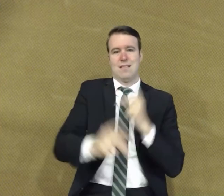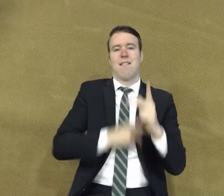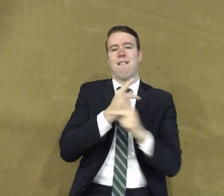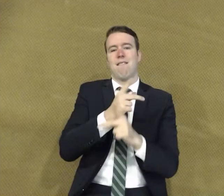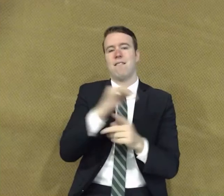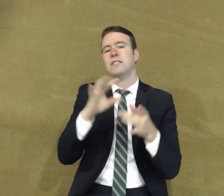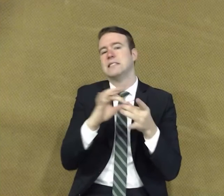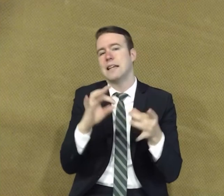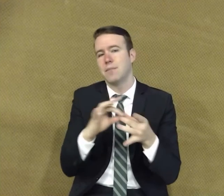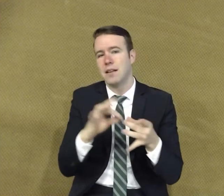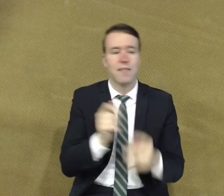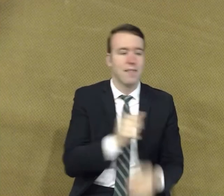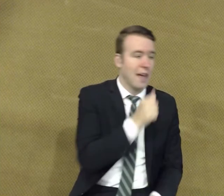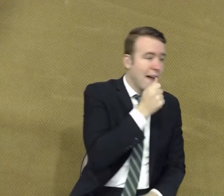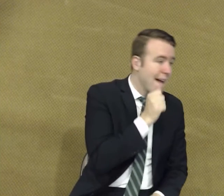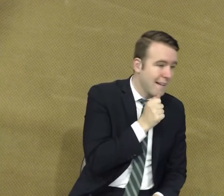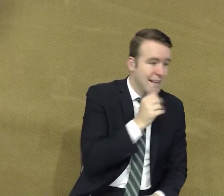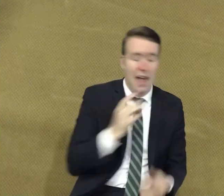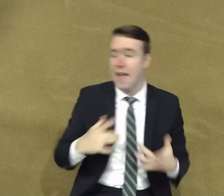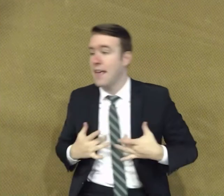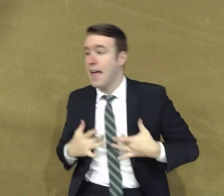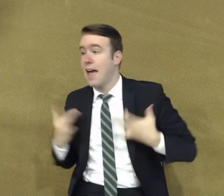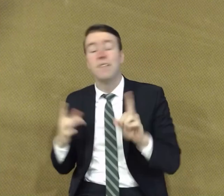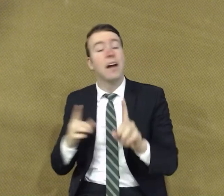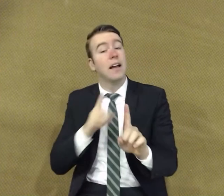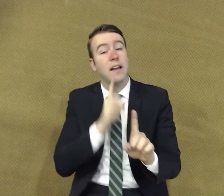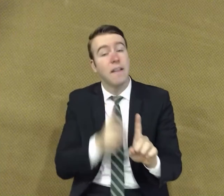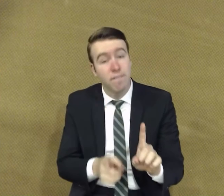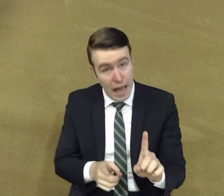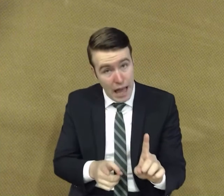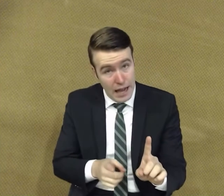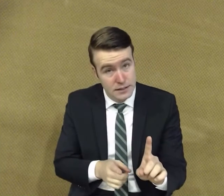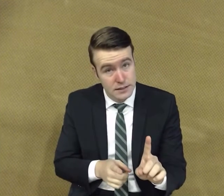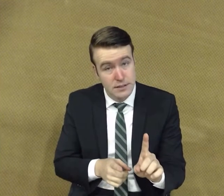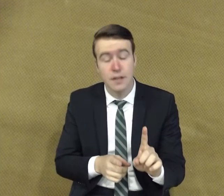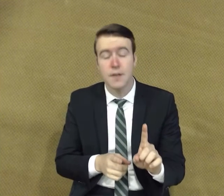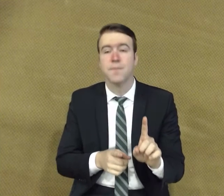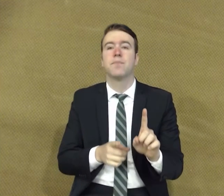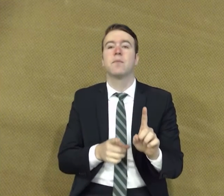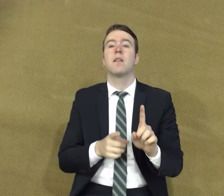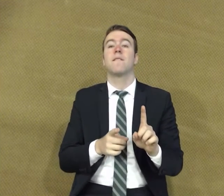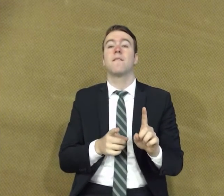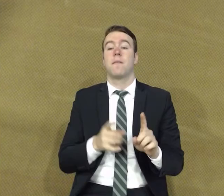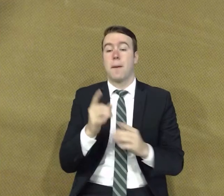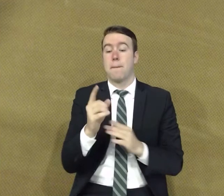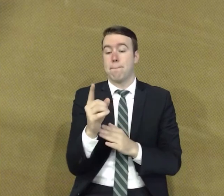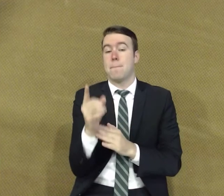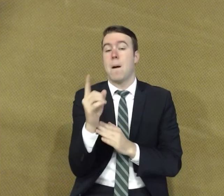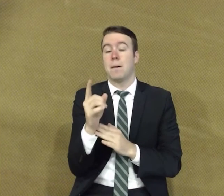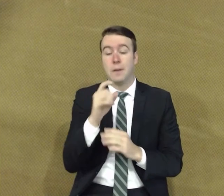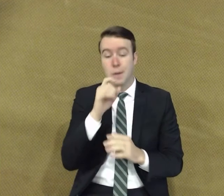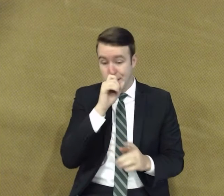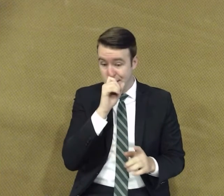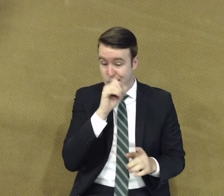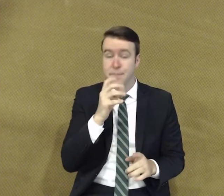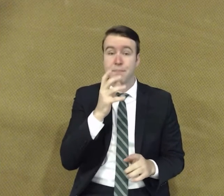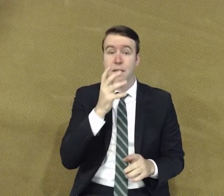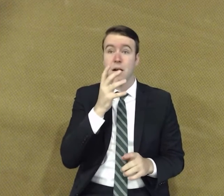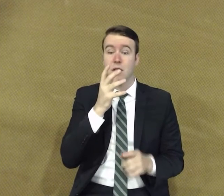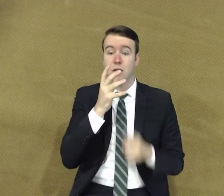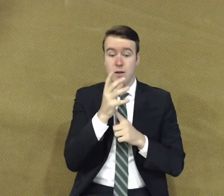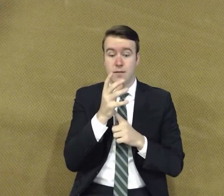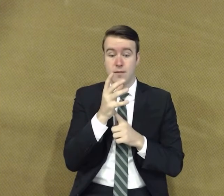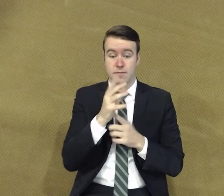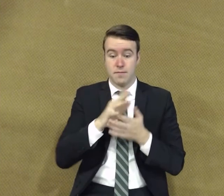kind of statement, the agony and the ecstasy. In fact, from the moment that motherhood becomes